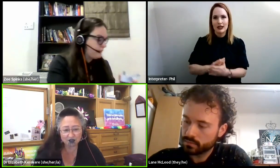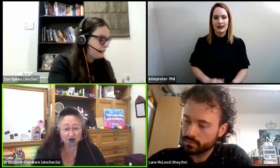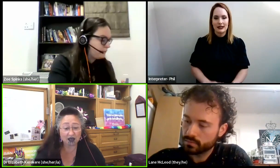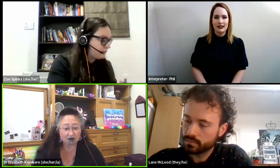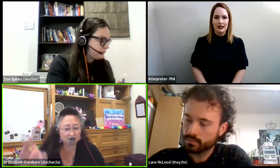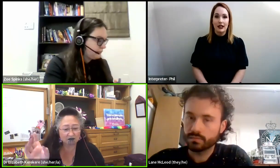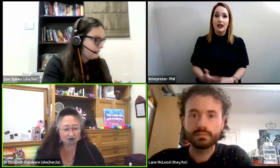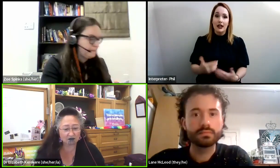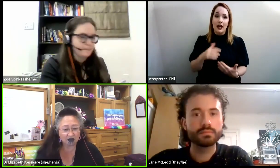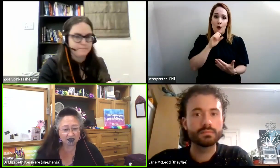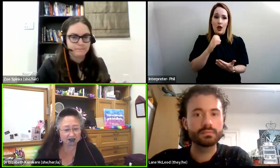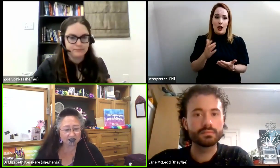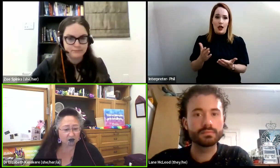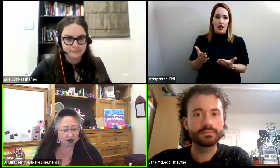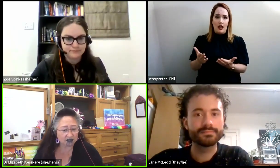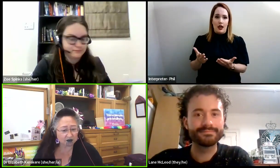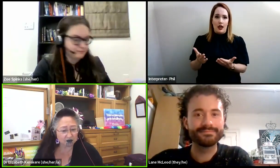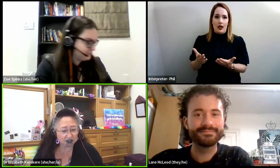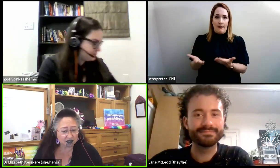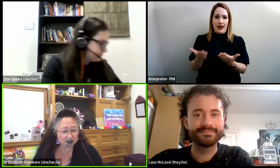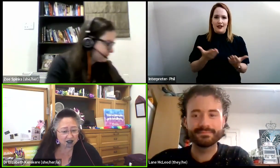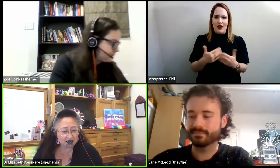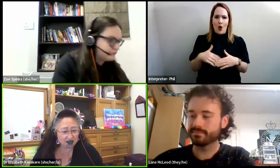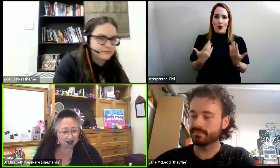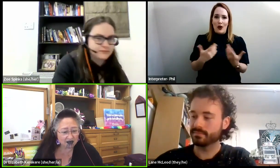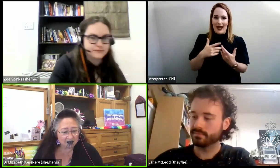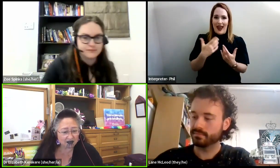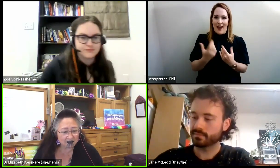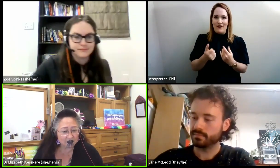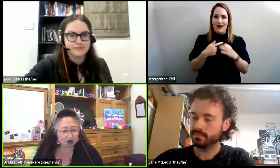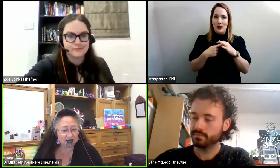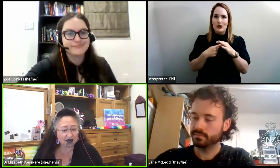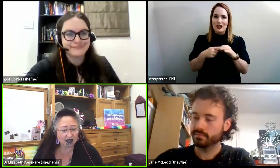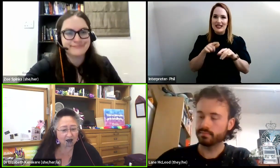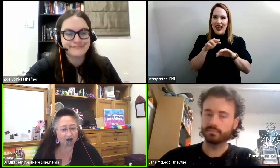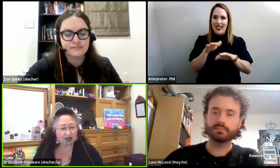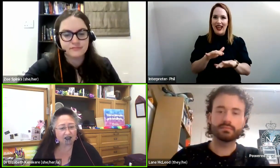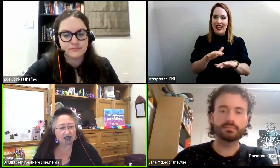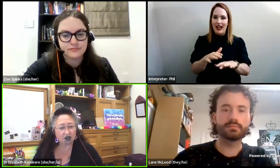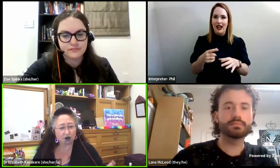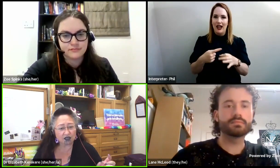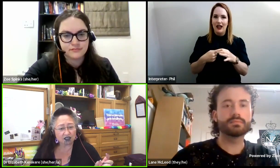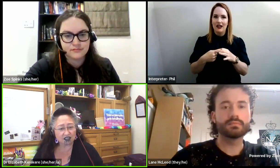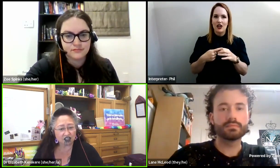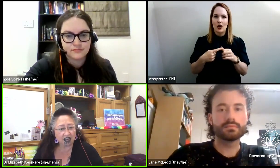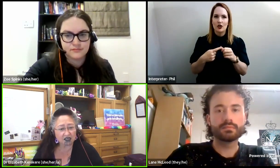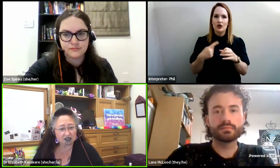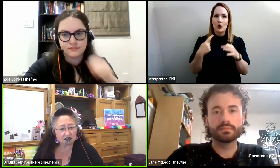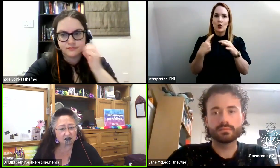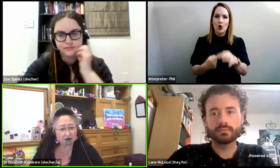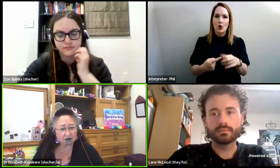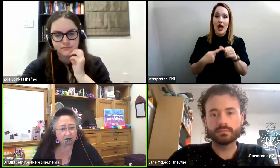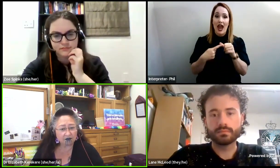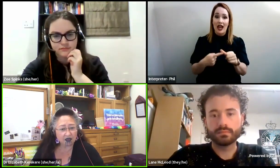pass to now. I can see there are already some questions in the Q&A. Rather than go into the